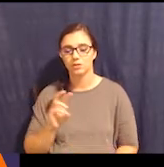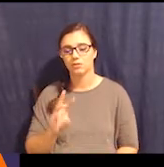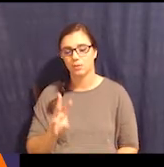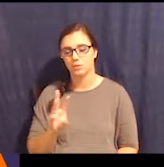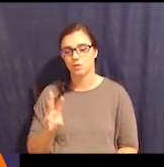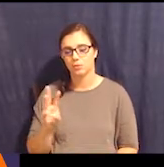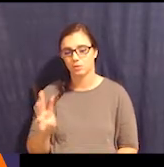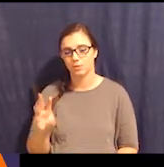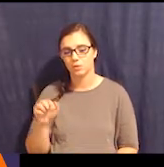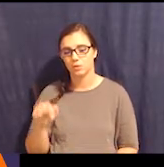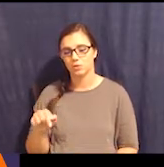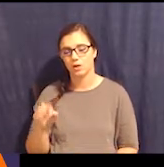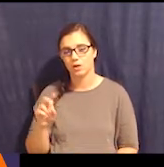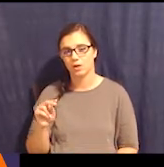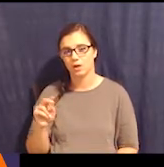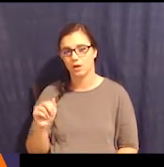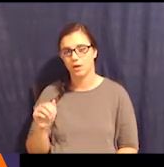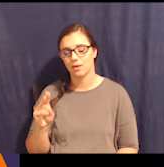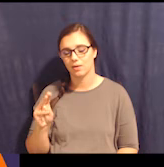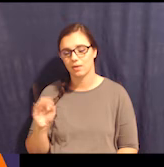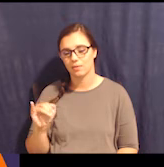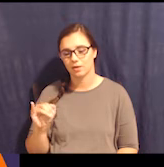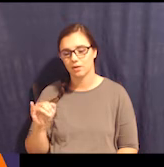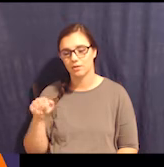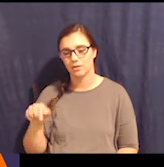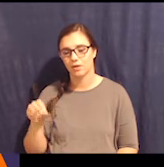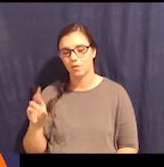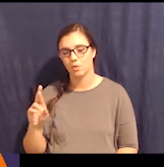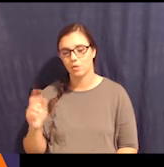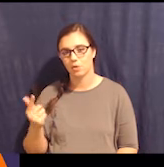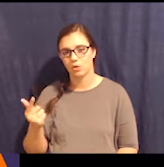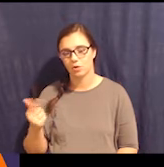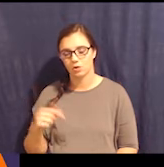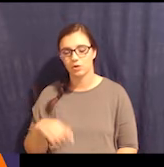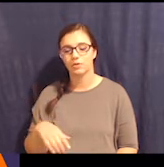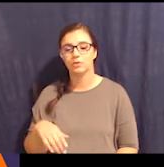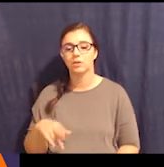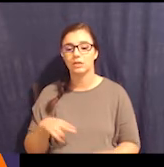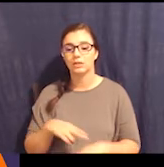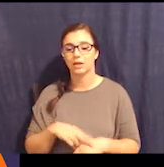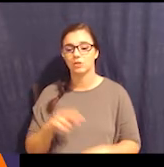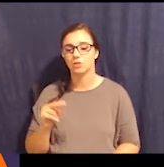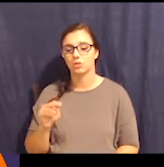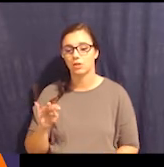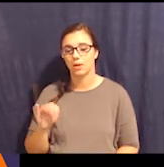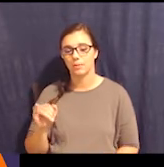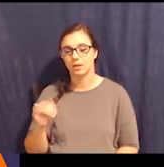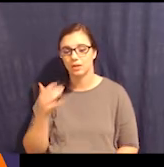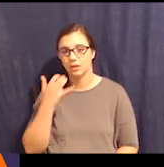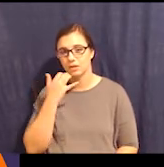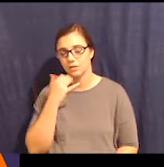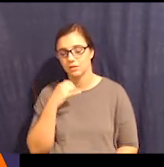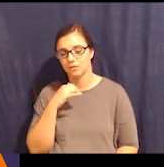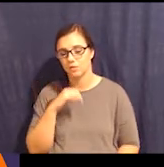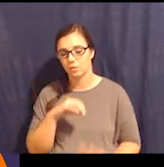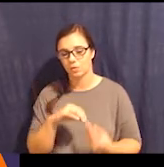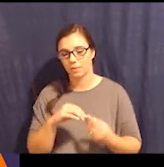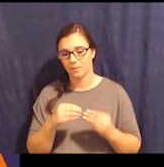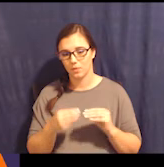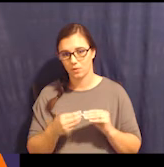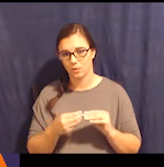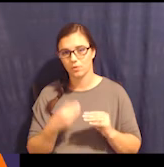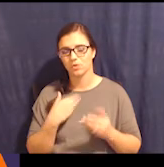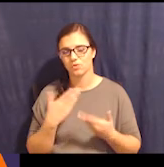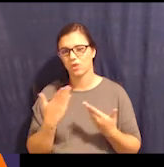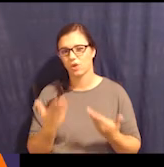www.nami.org. The National NAMI organization also offers a helpline, which is